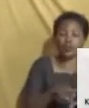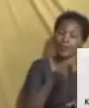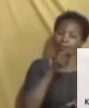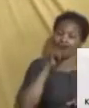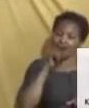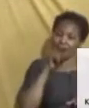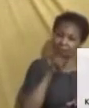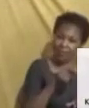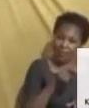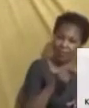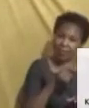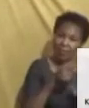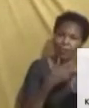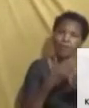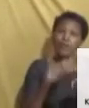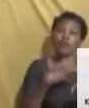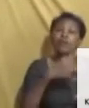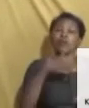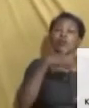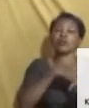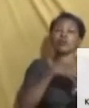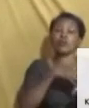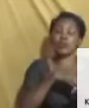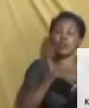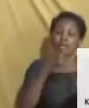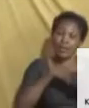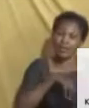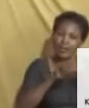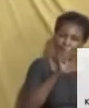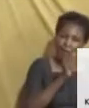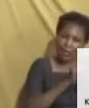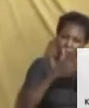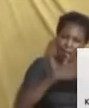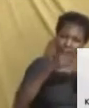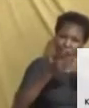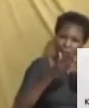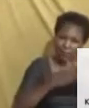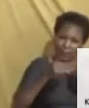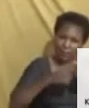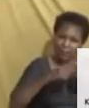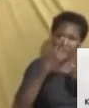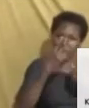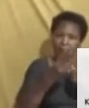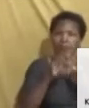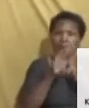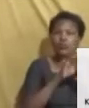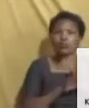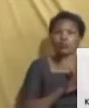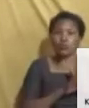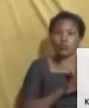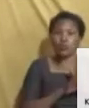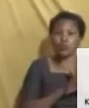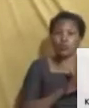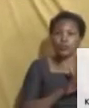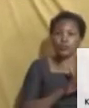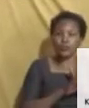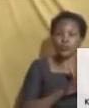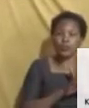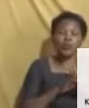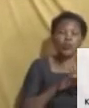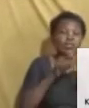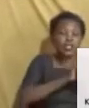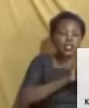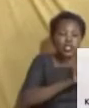This was the entrenched clause in the 1963 Constitution. It could not be altered.